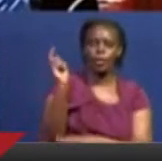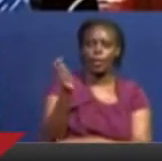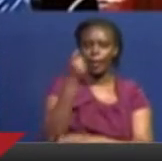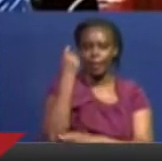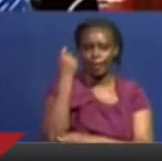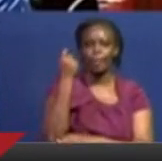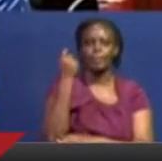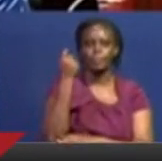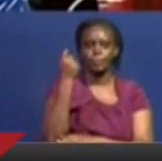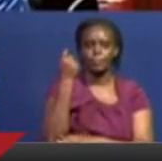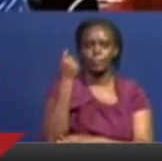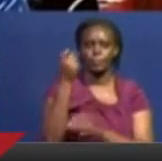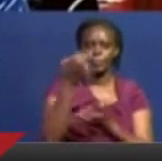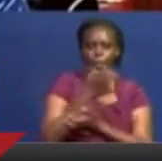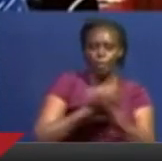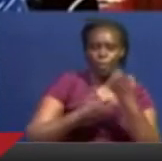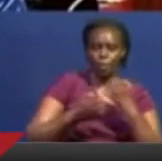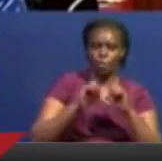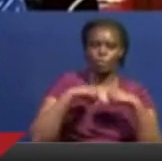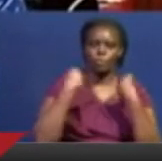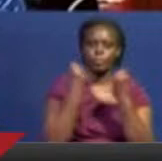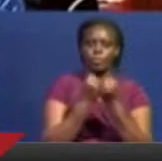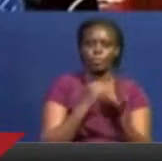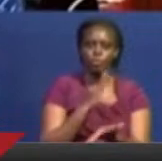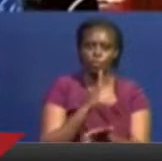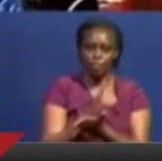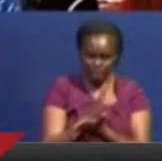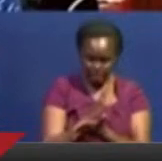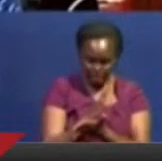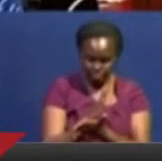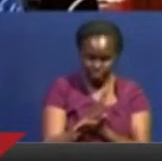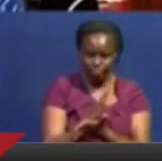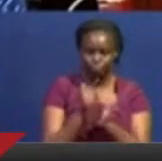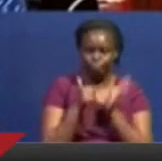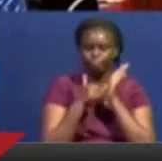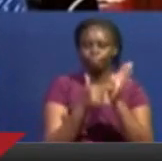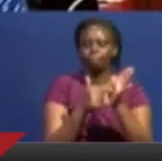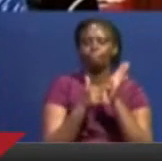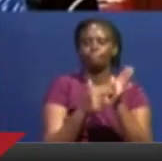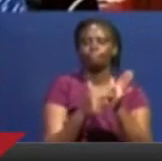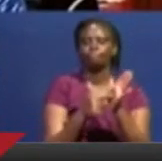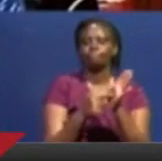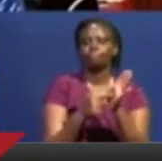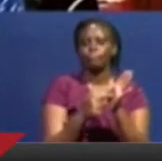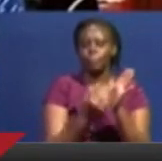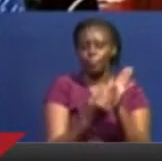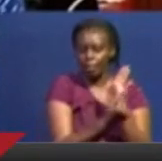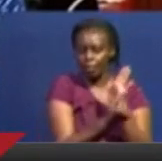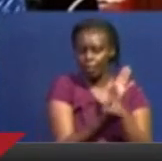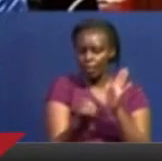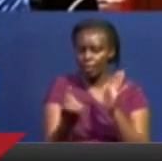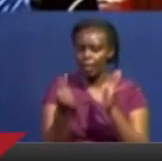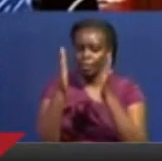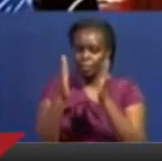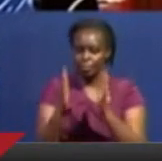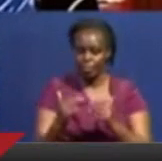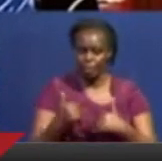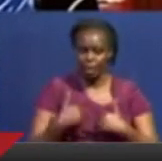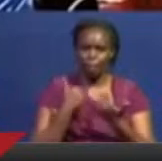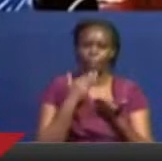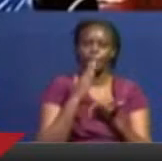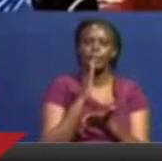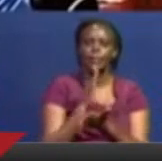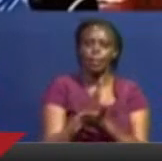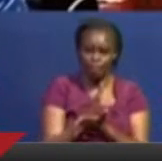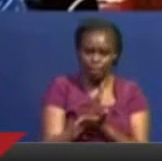Kenya on economic and social rights states that every person has a